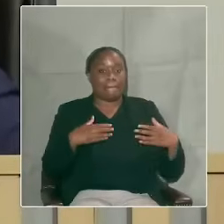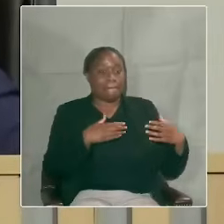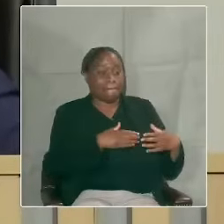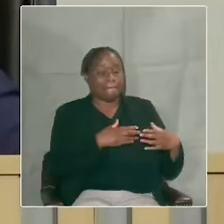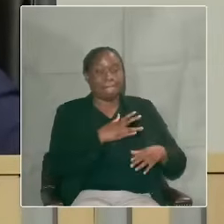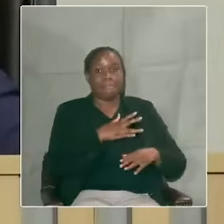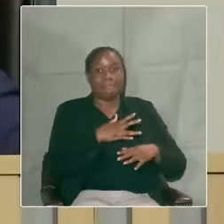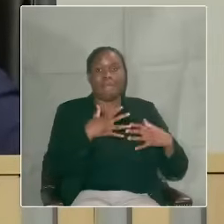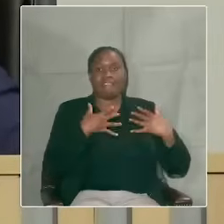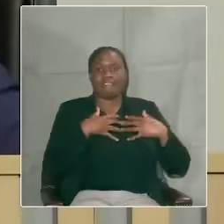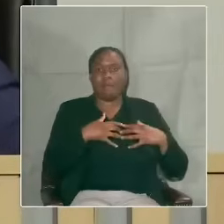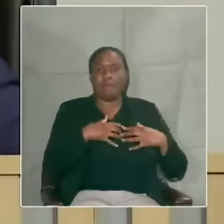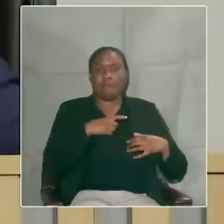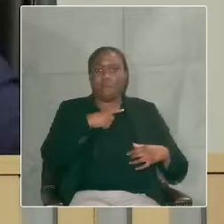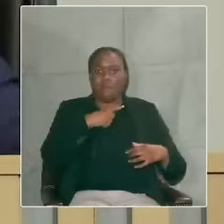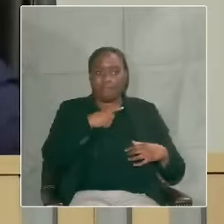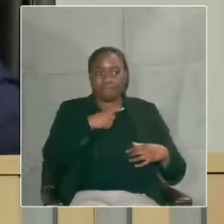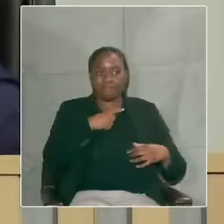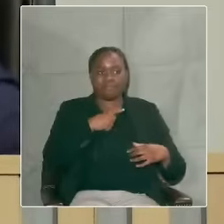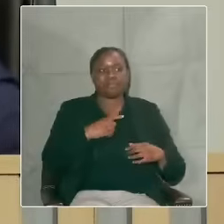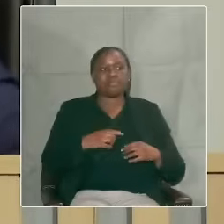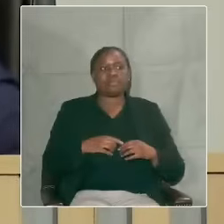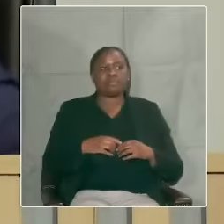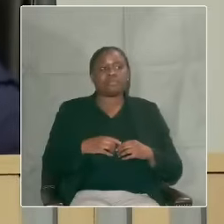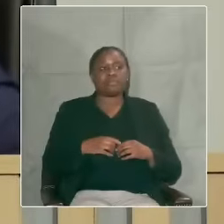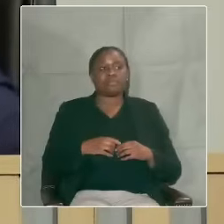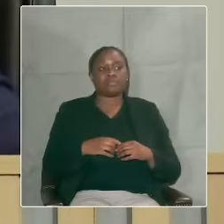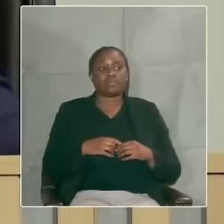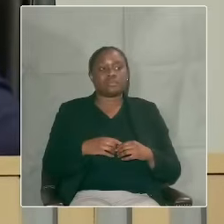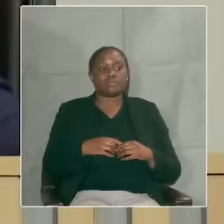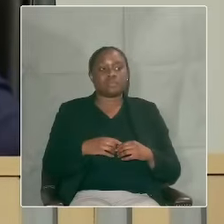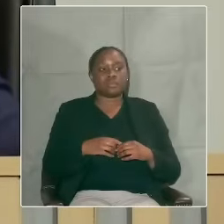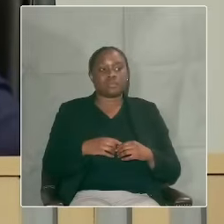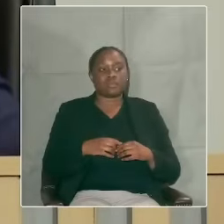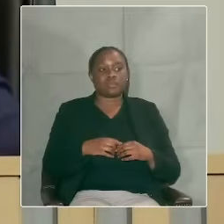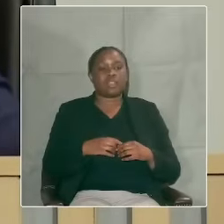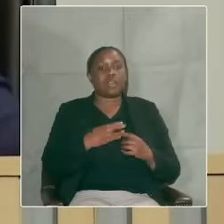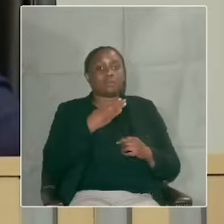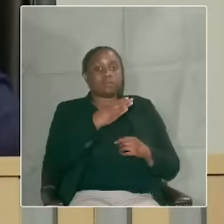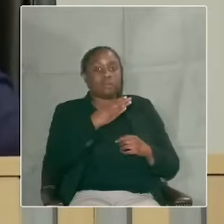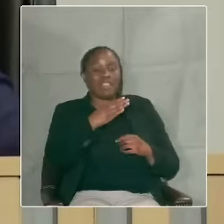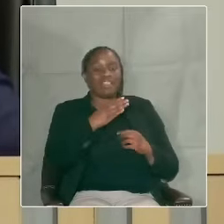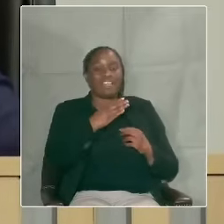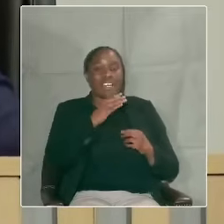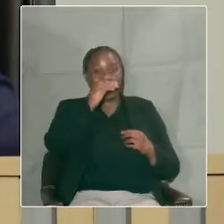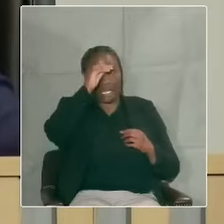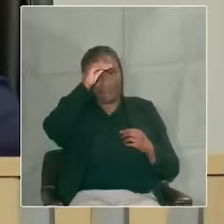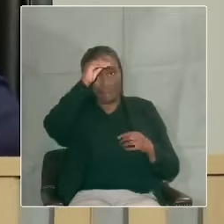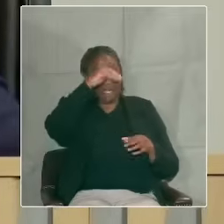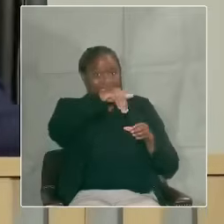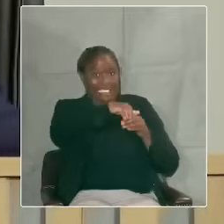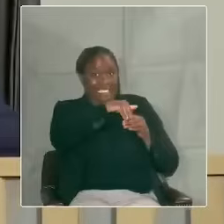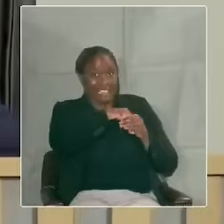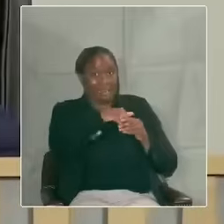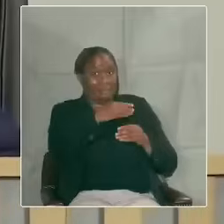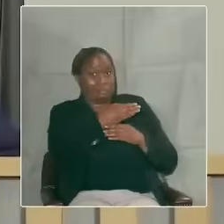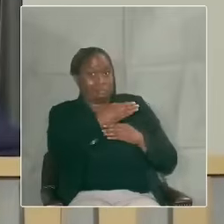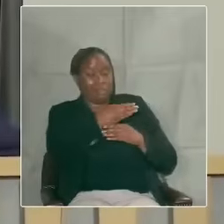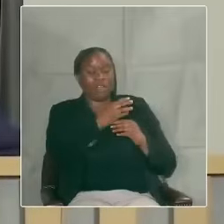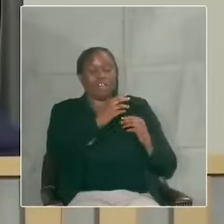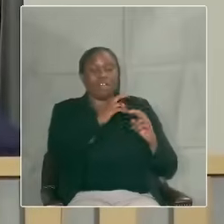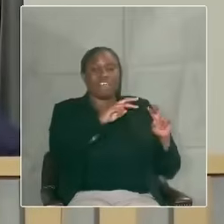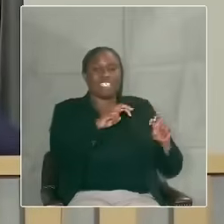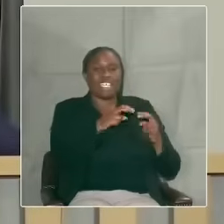formed because the existing investigative units were ill-equipped to handle the sophisticated nature